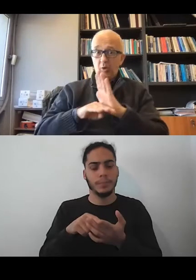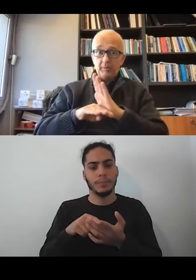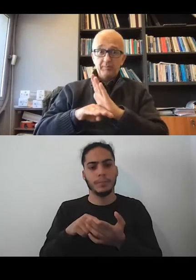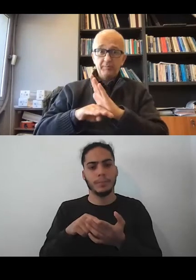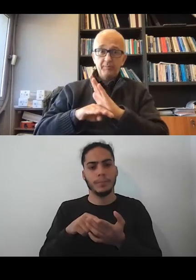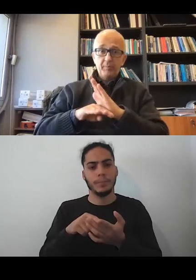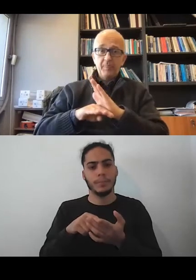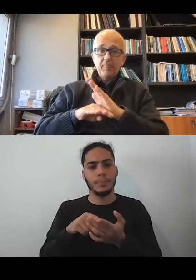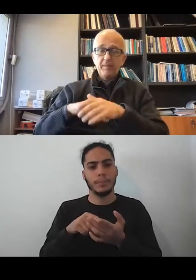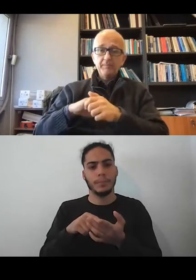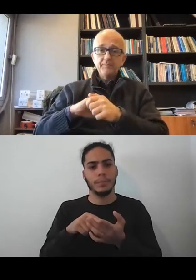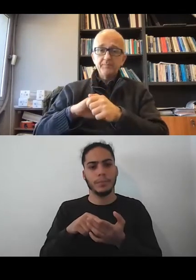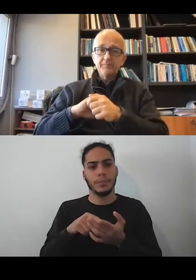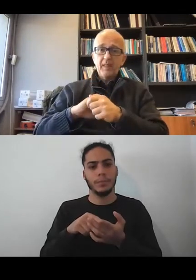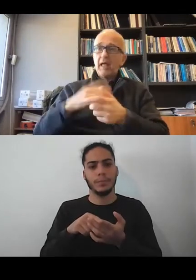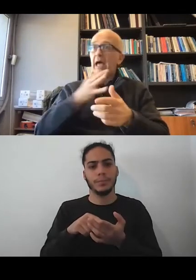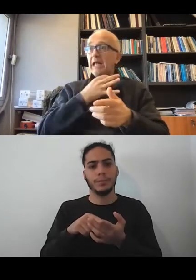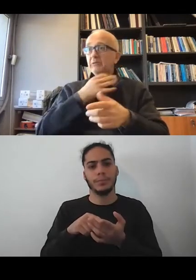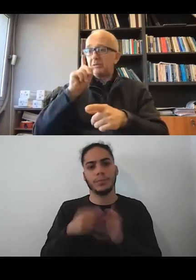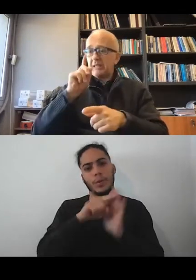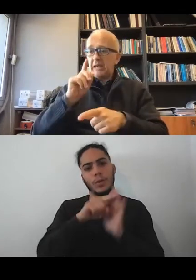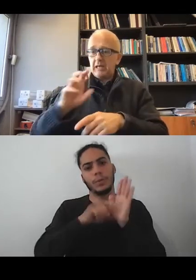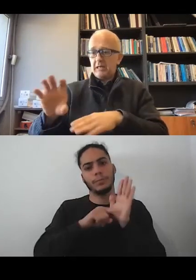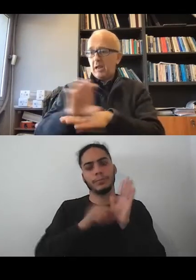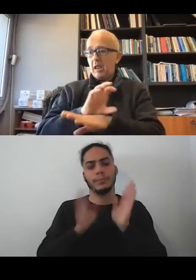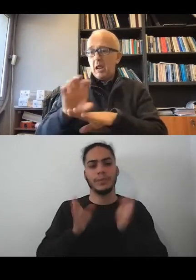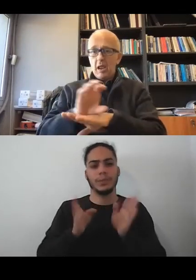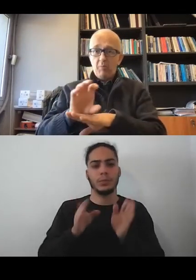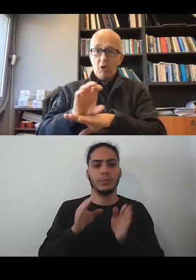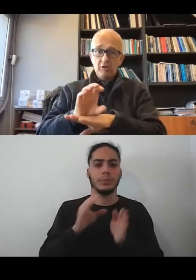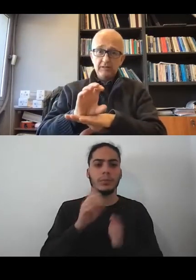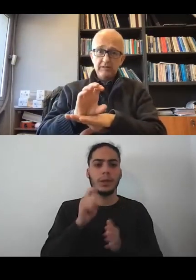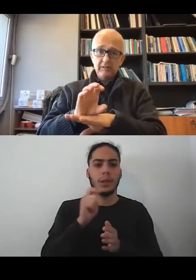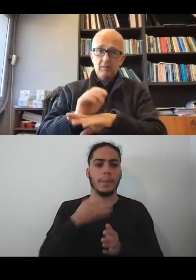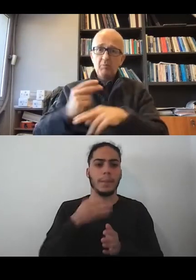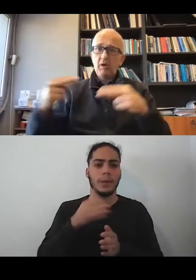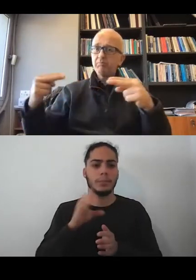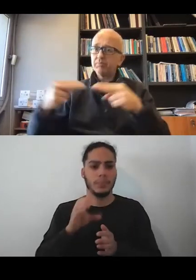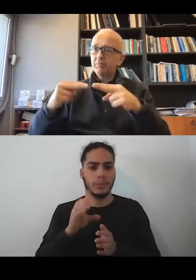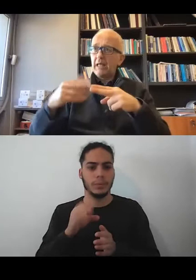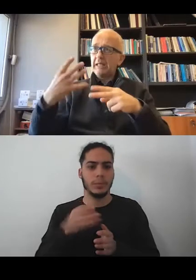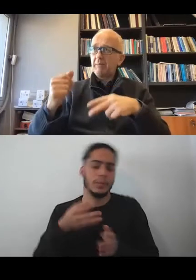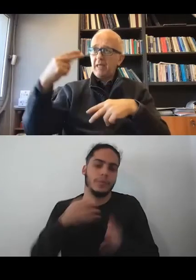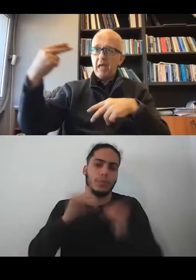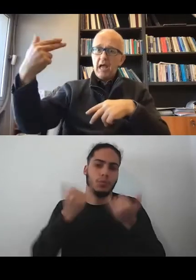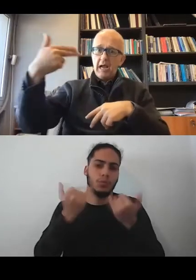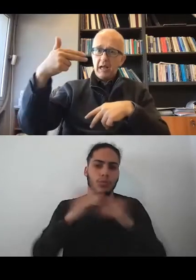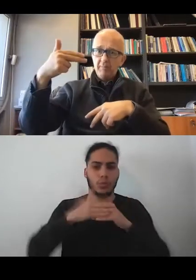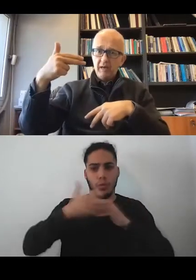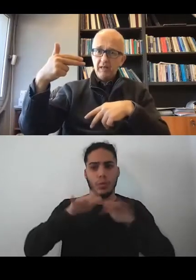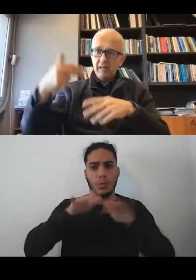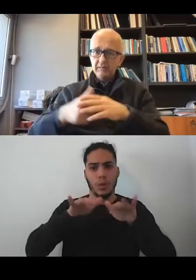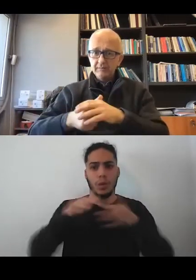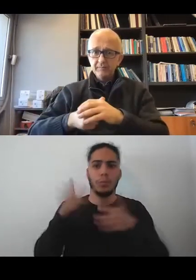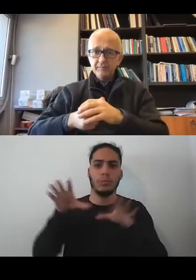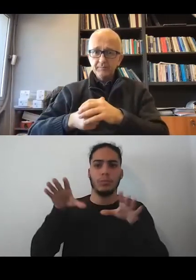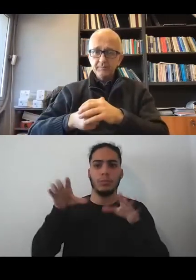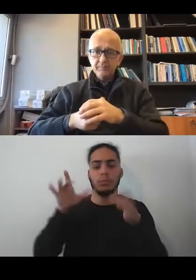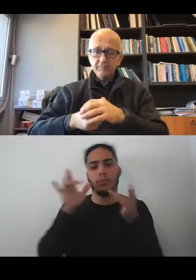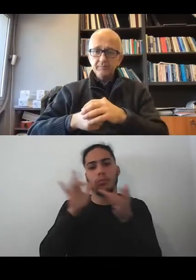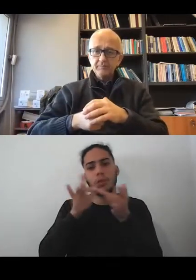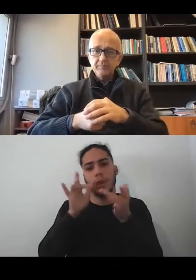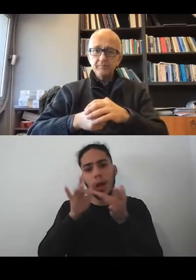a PC connected to a sensor, a camera, a color camera,